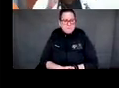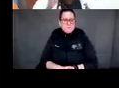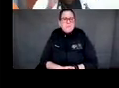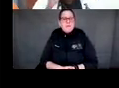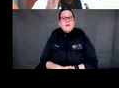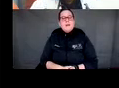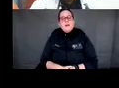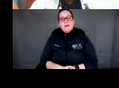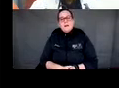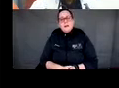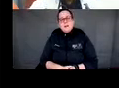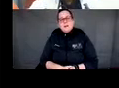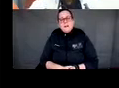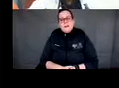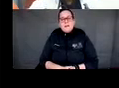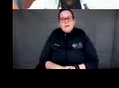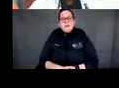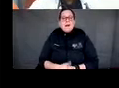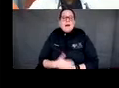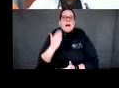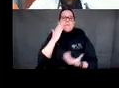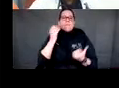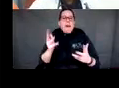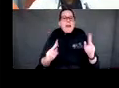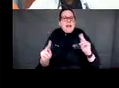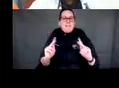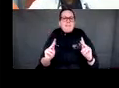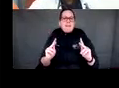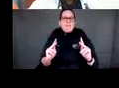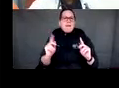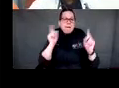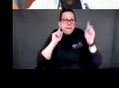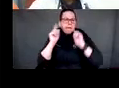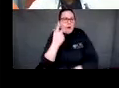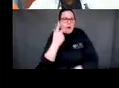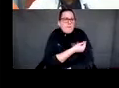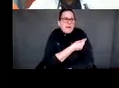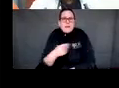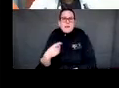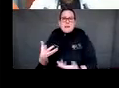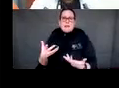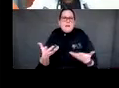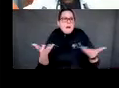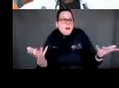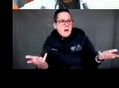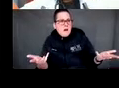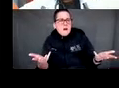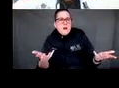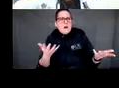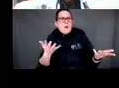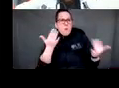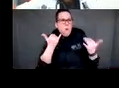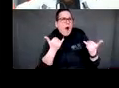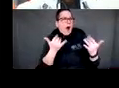of disconcertment when we talk about vaccines is the speed at which this is happening.